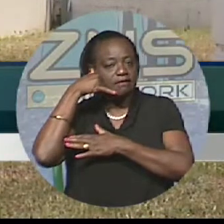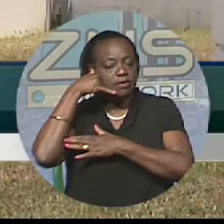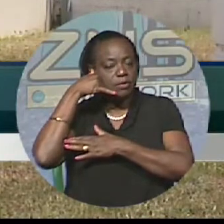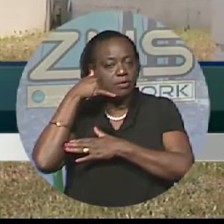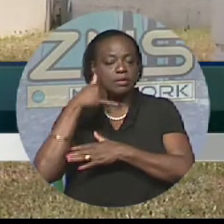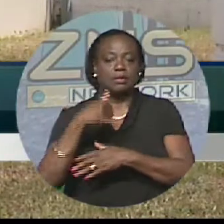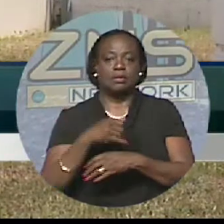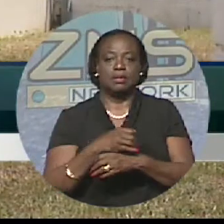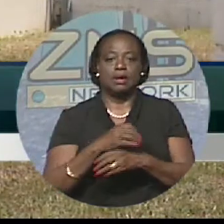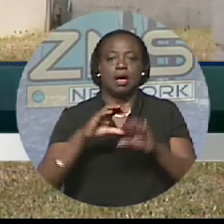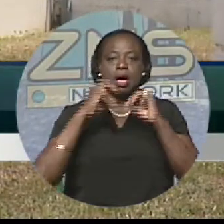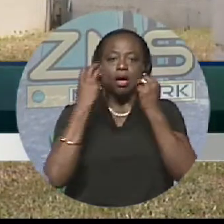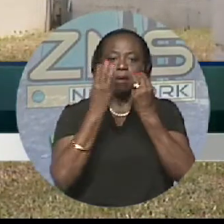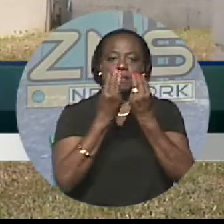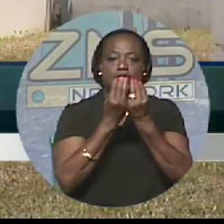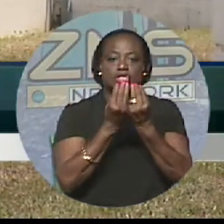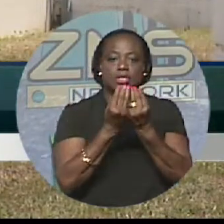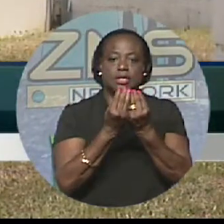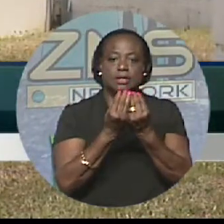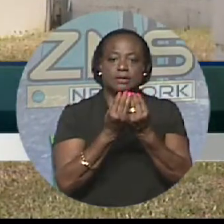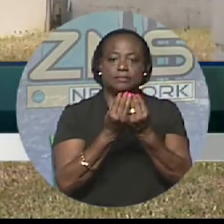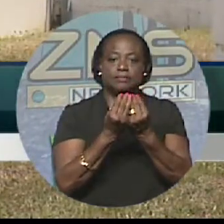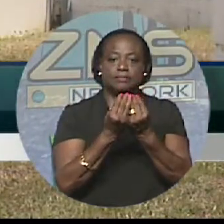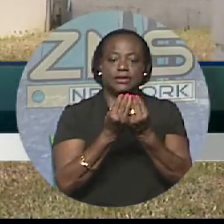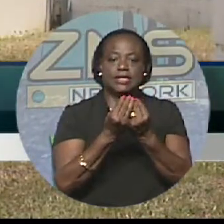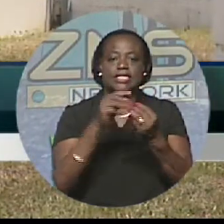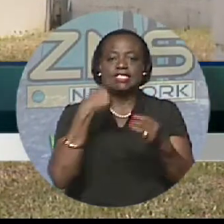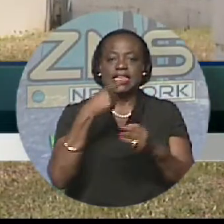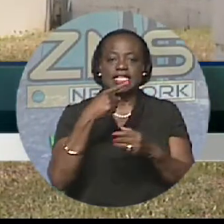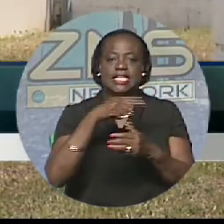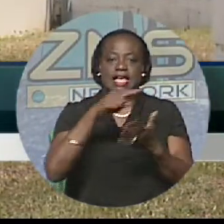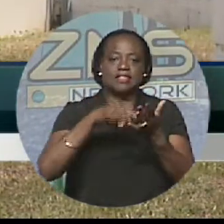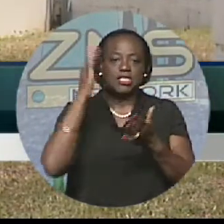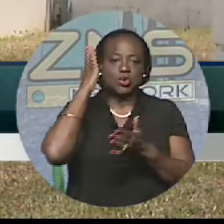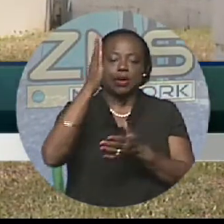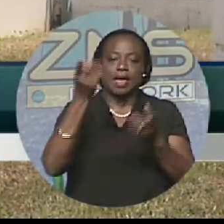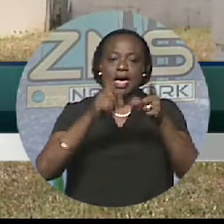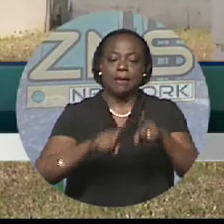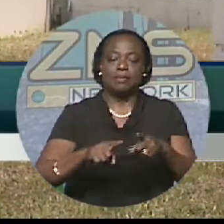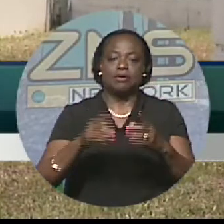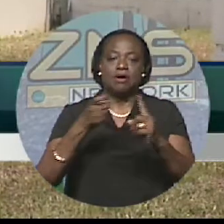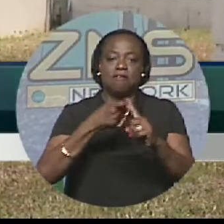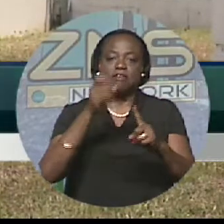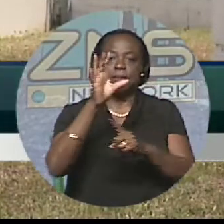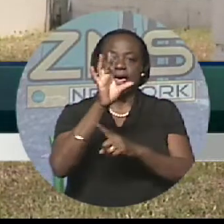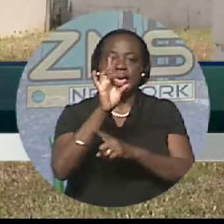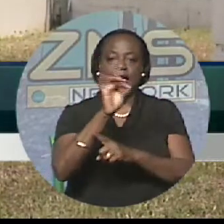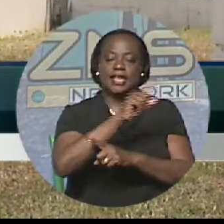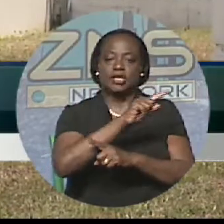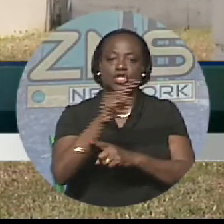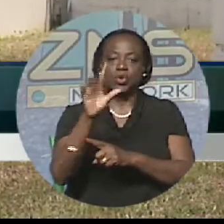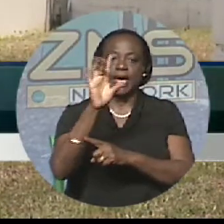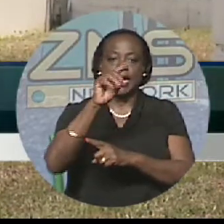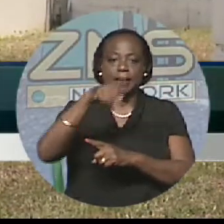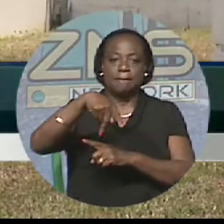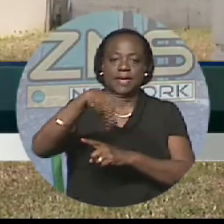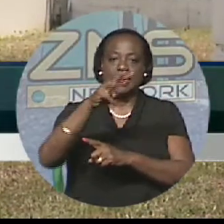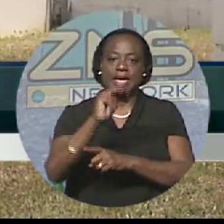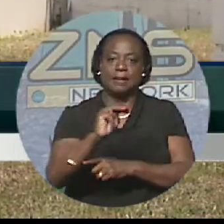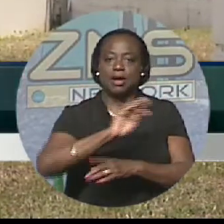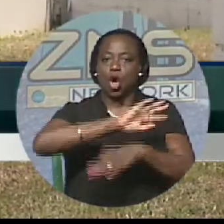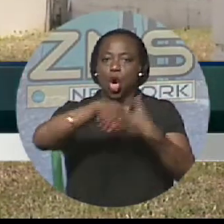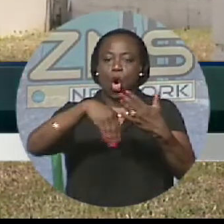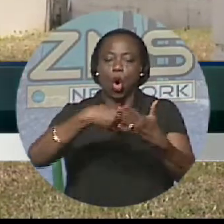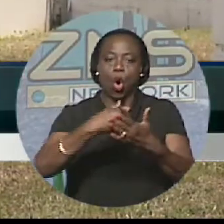Corrections Patrick Wright confirmed the system will be available from 8 a.m. to 8 p.m. and all conversations between the party and the inmate will be